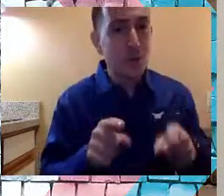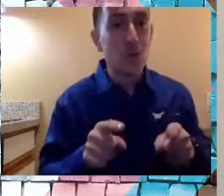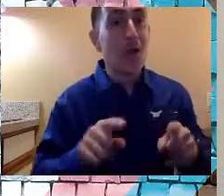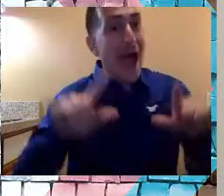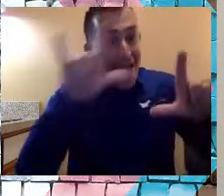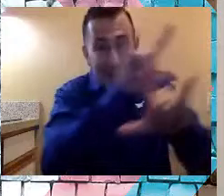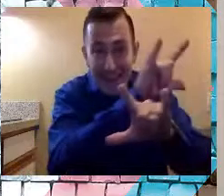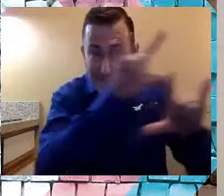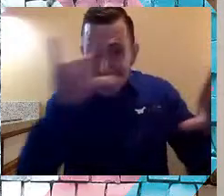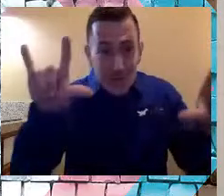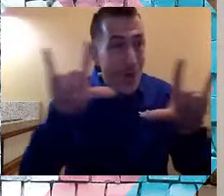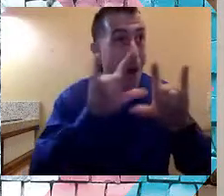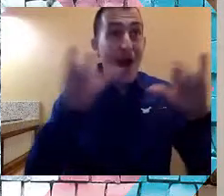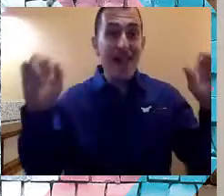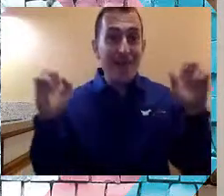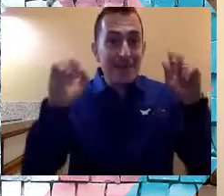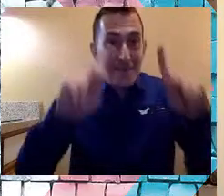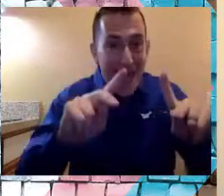soon. Bye now.